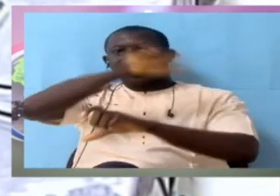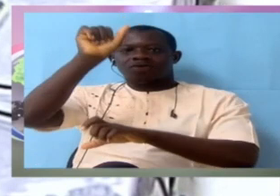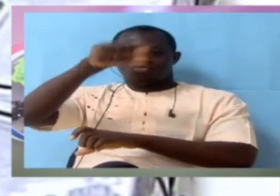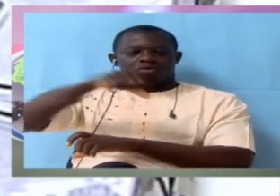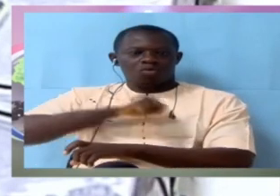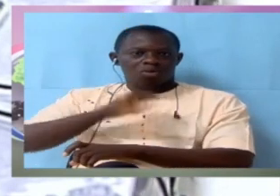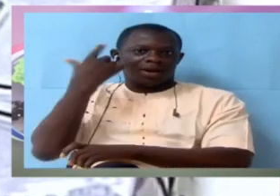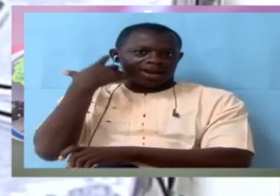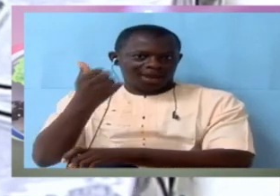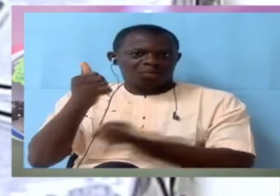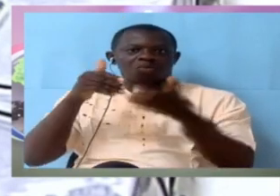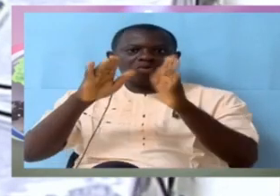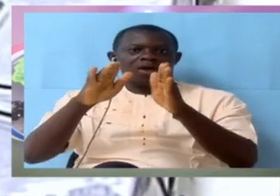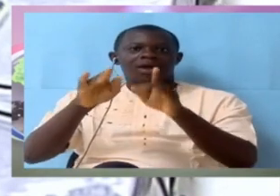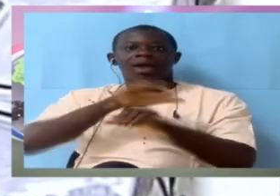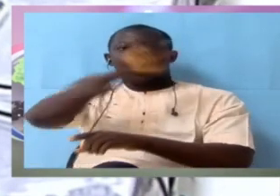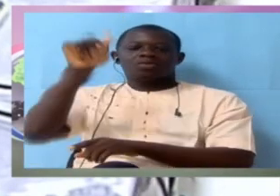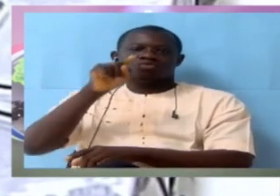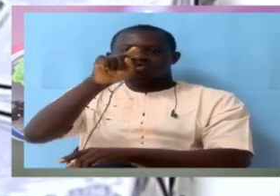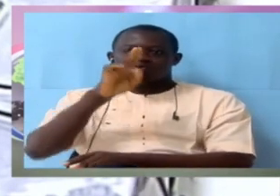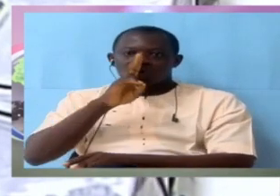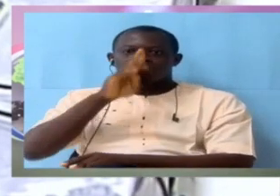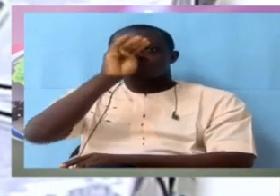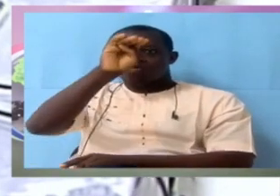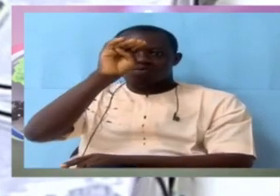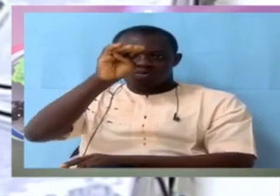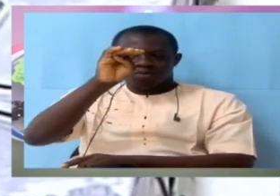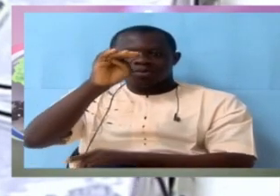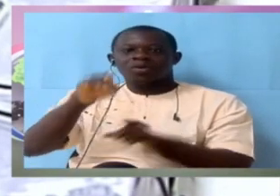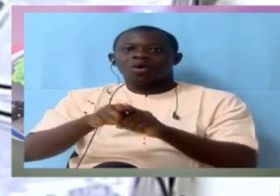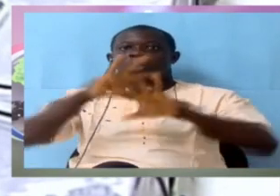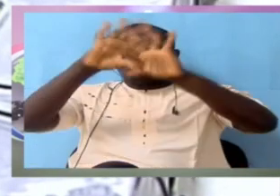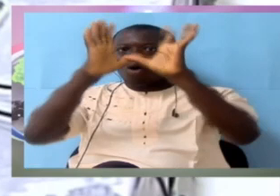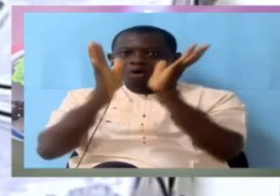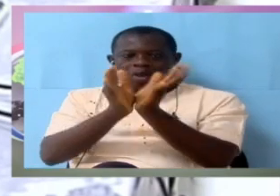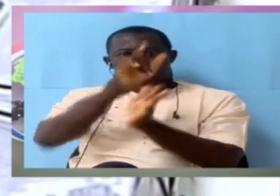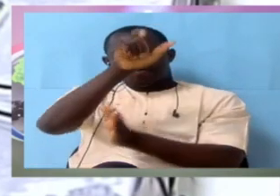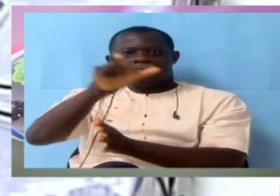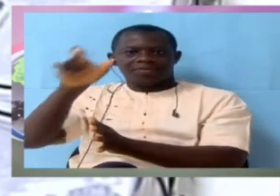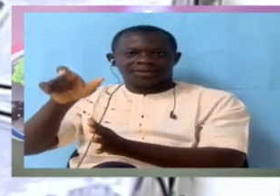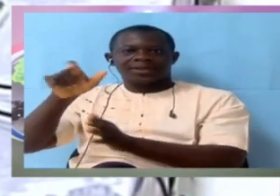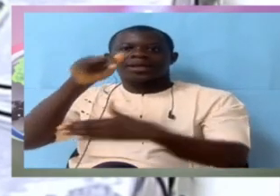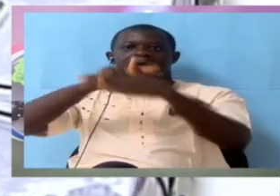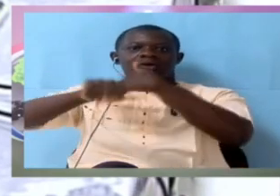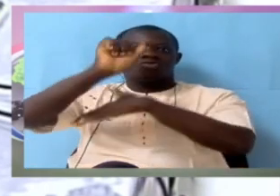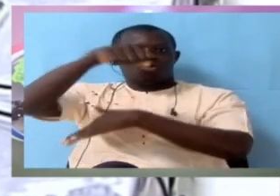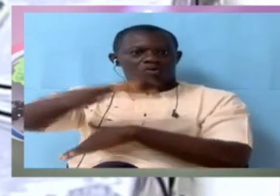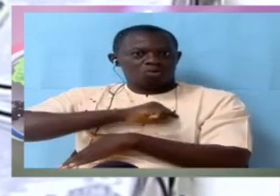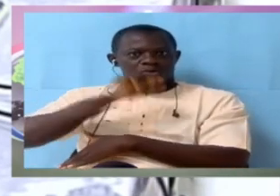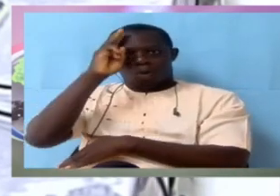likeness, and you who called all humankind to your eternal home.